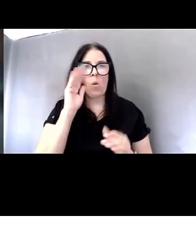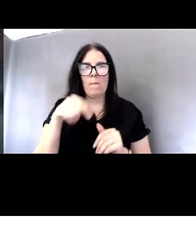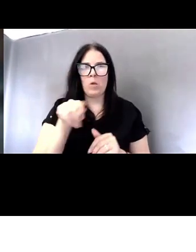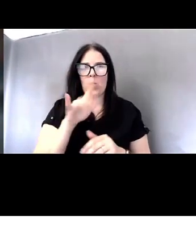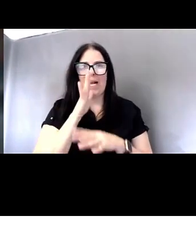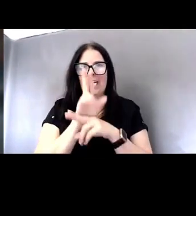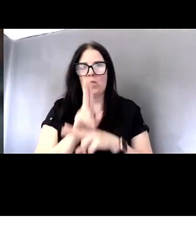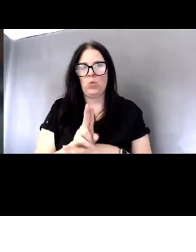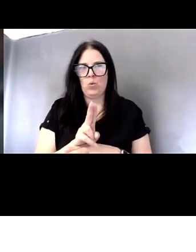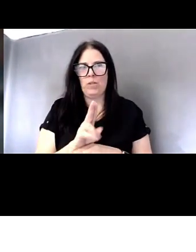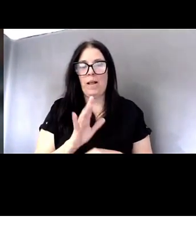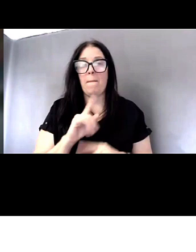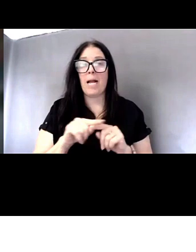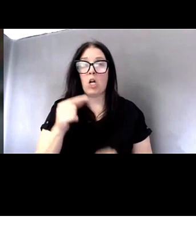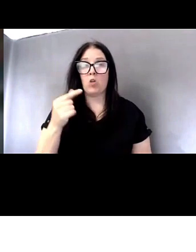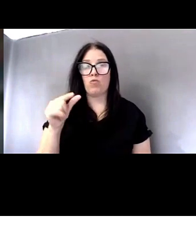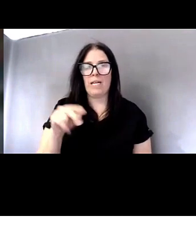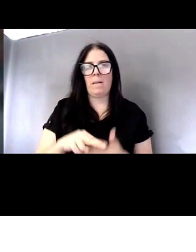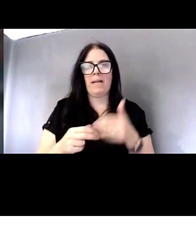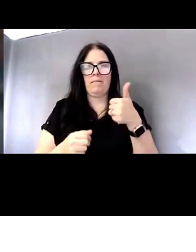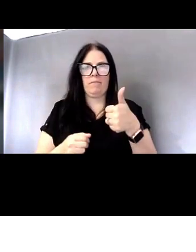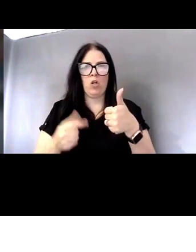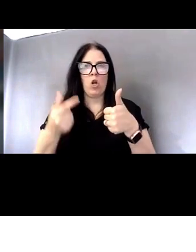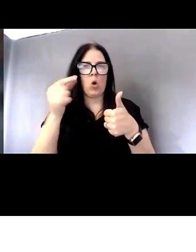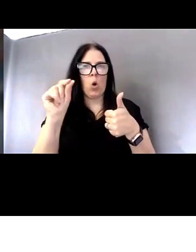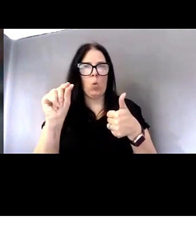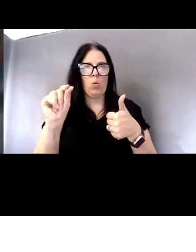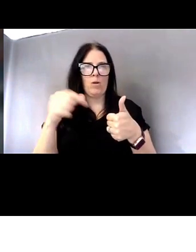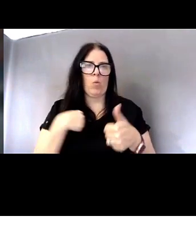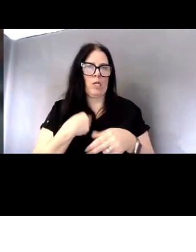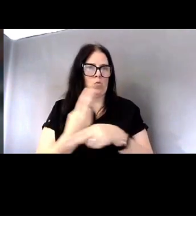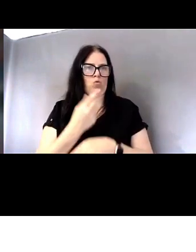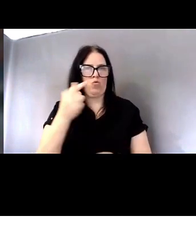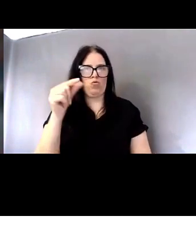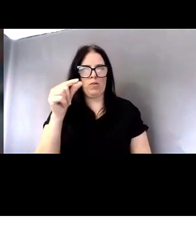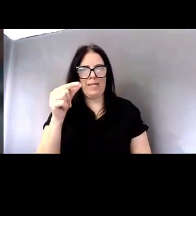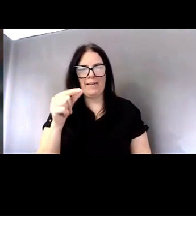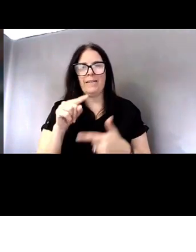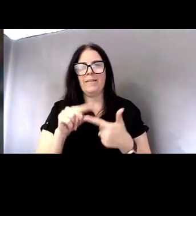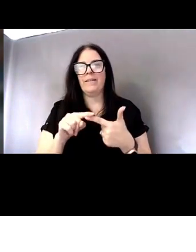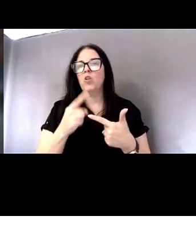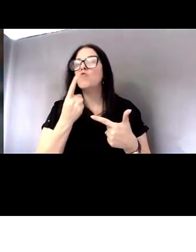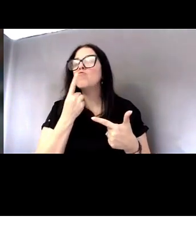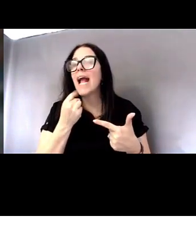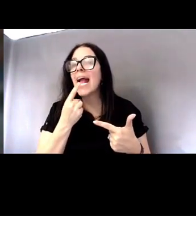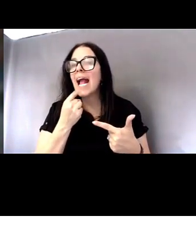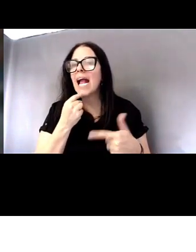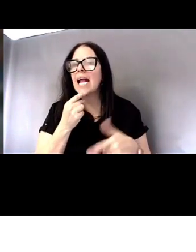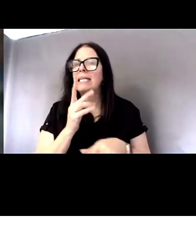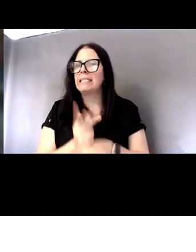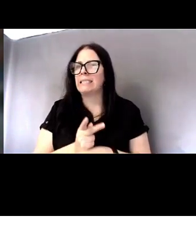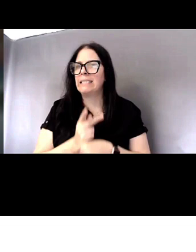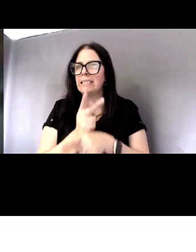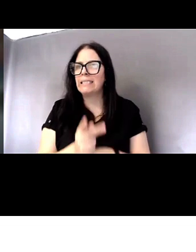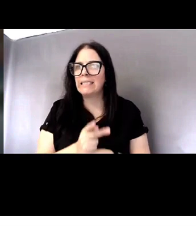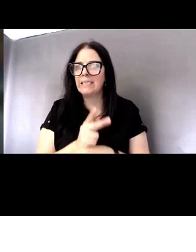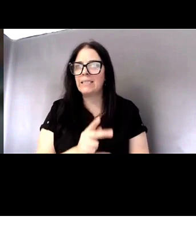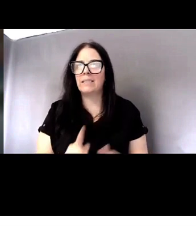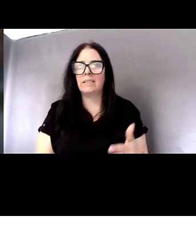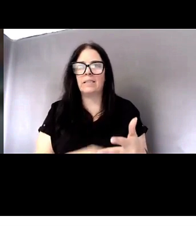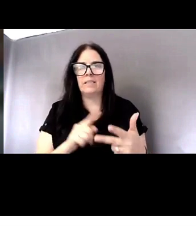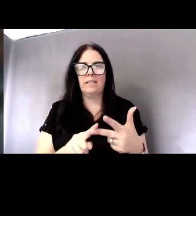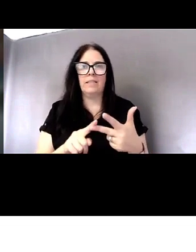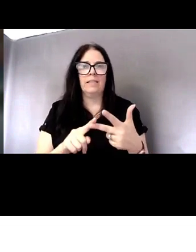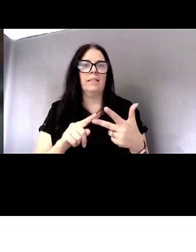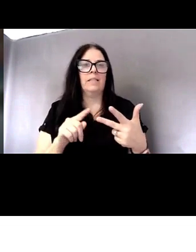pretty quickly, but green is go. We've used the green, amber, and red system. And we'll explain how